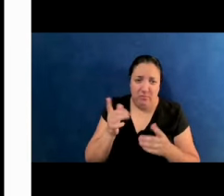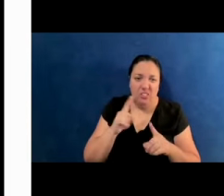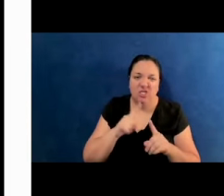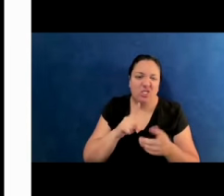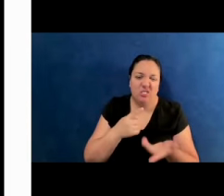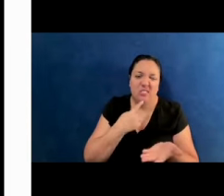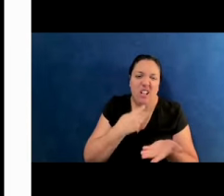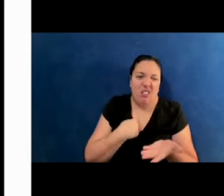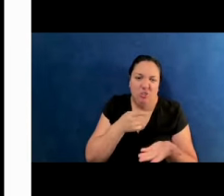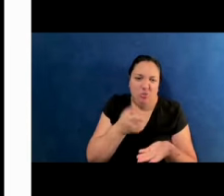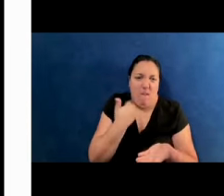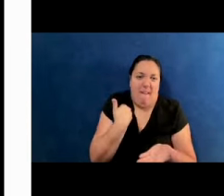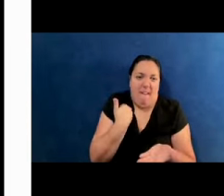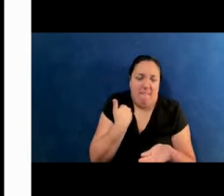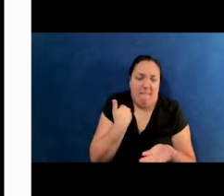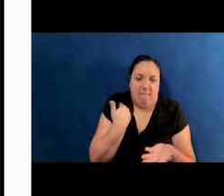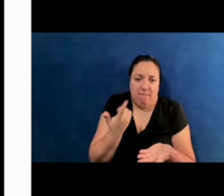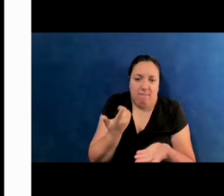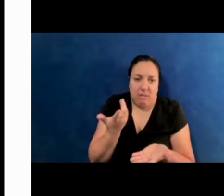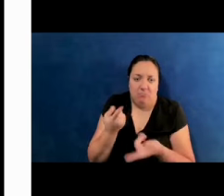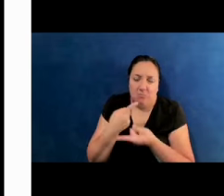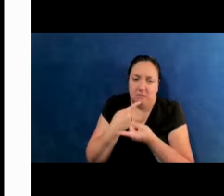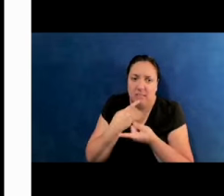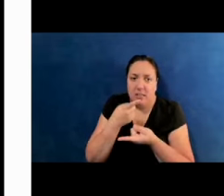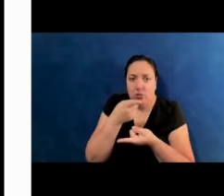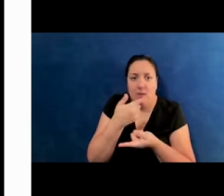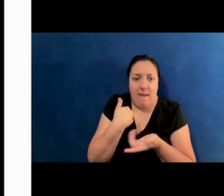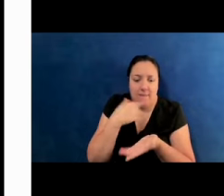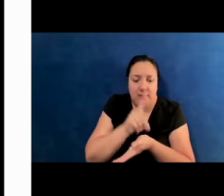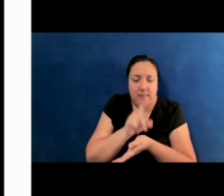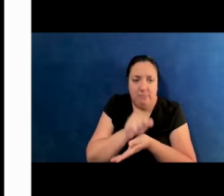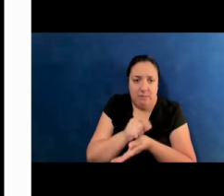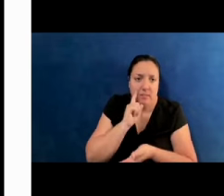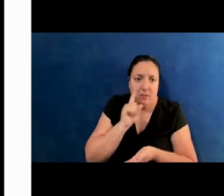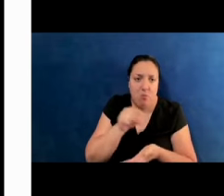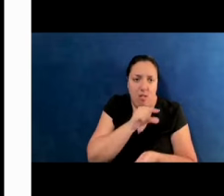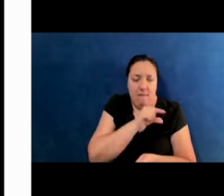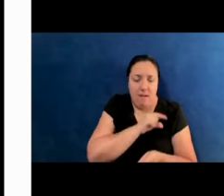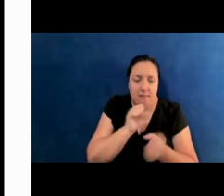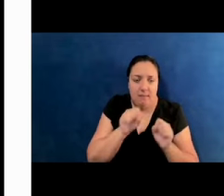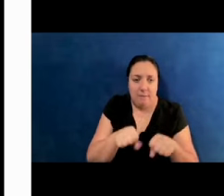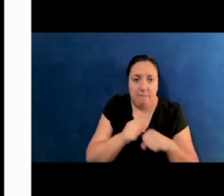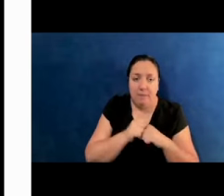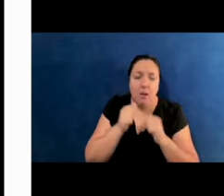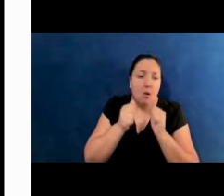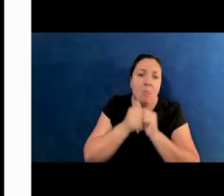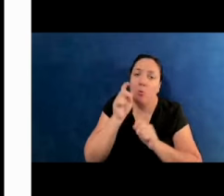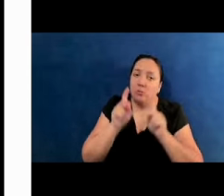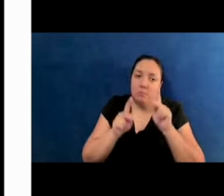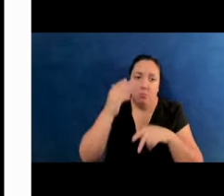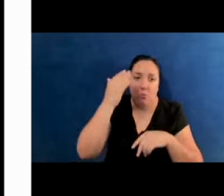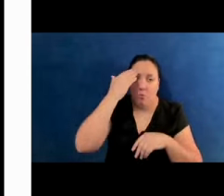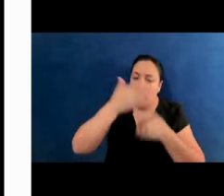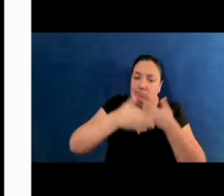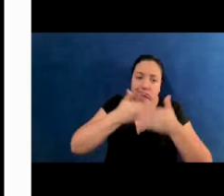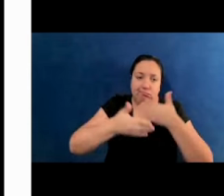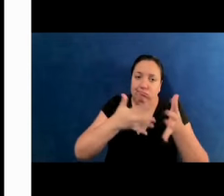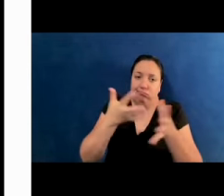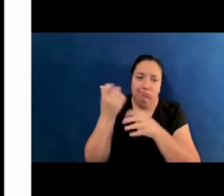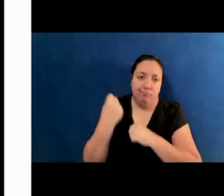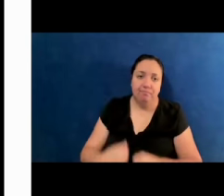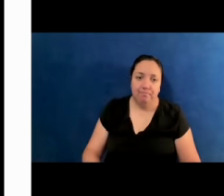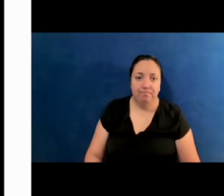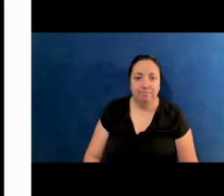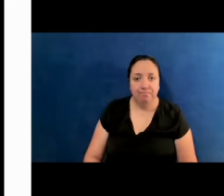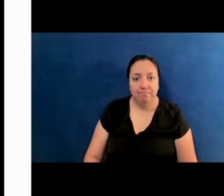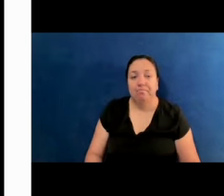your disability qualifies you for ABLE. Many people, most people know that this is the case. It gets right through this process.